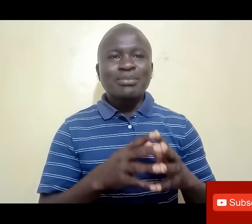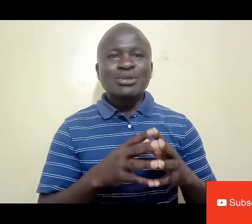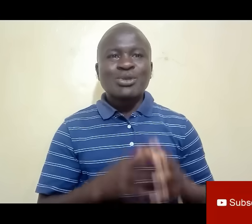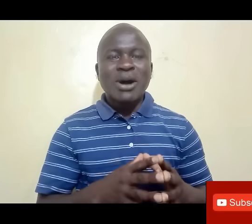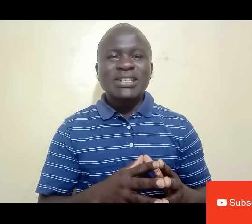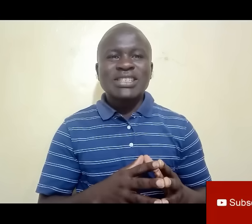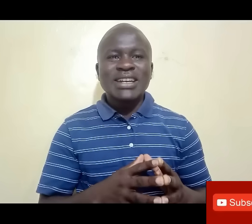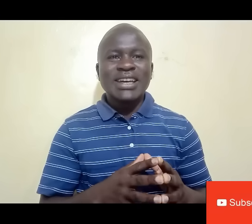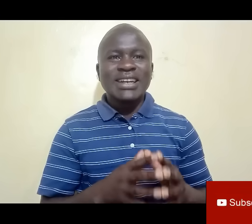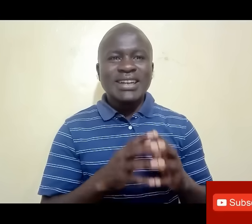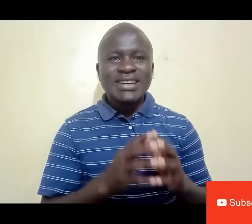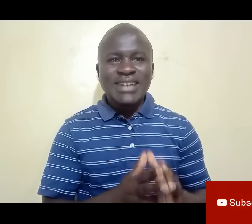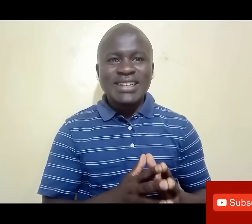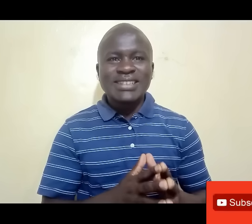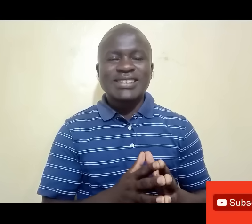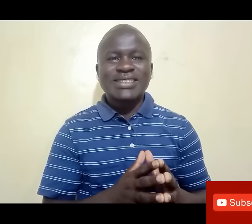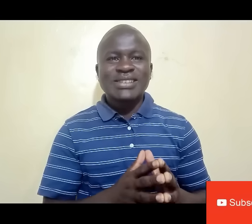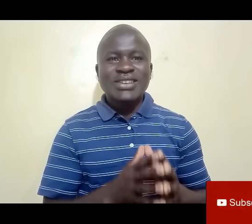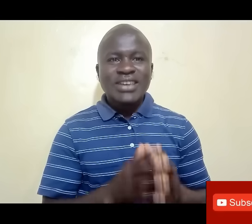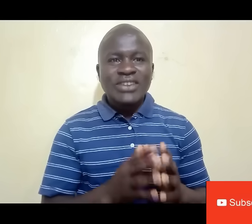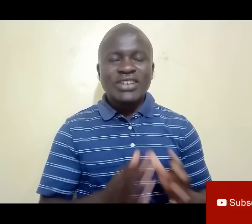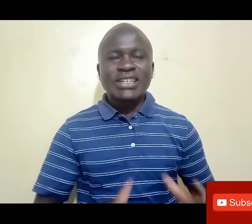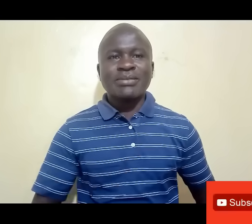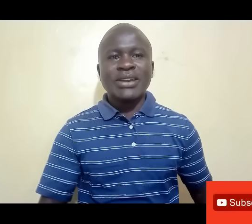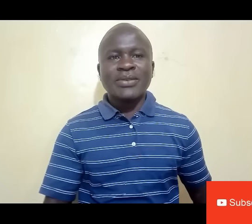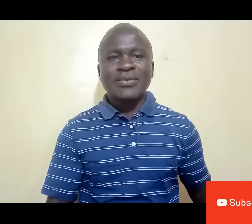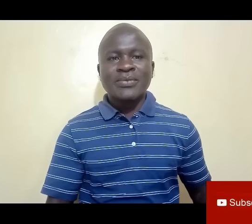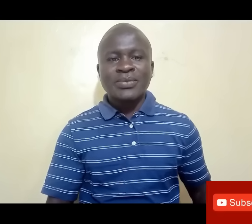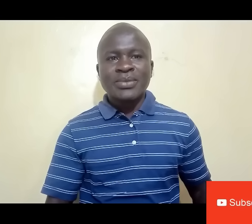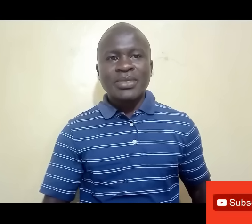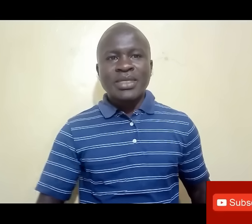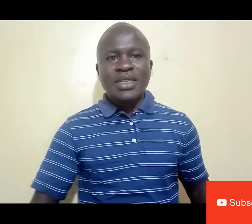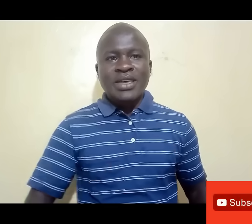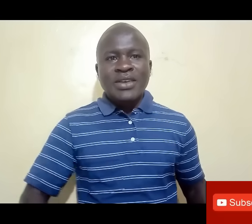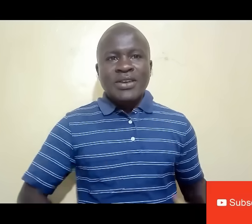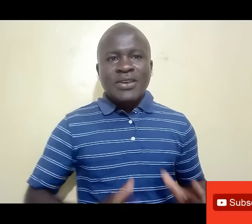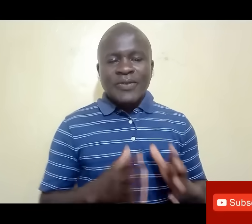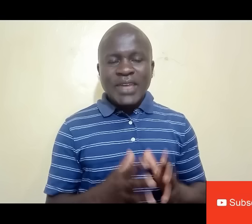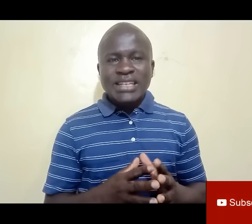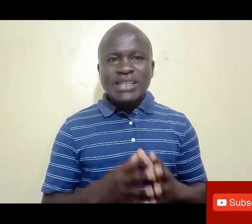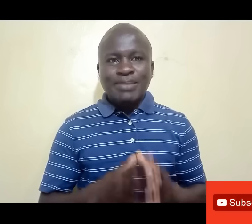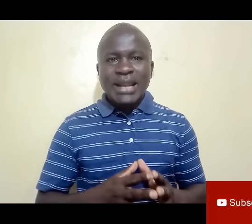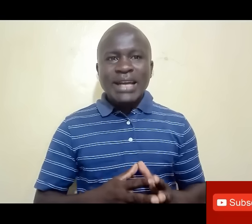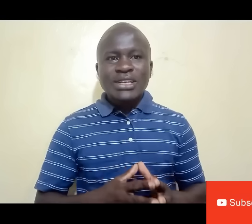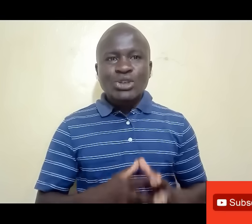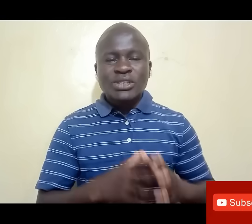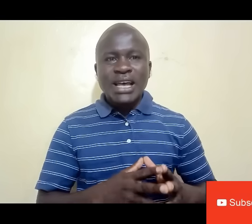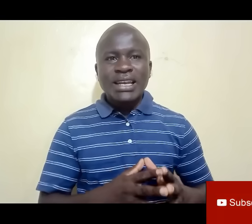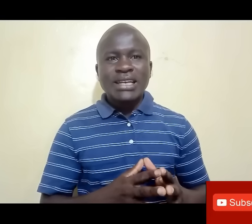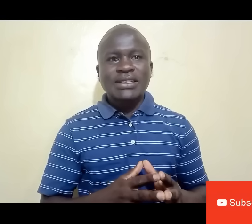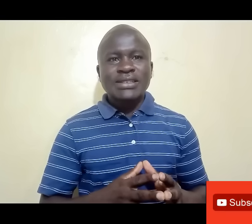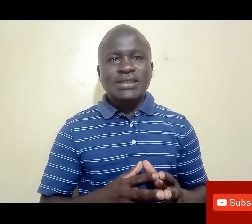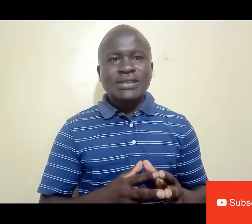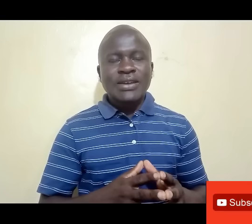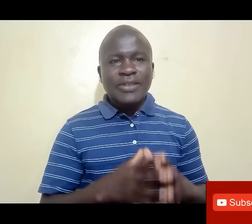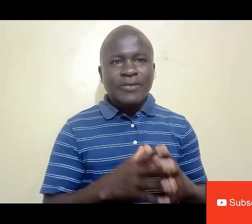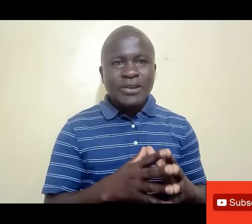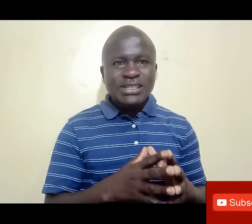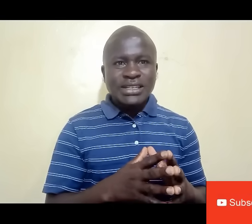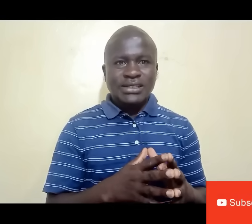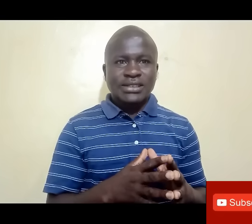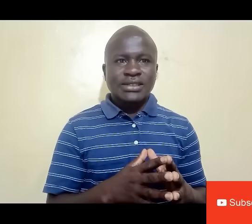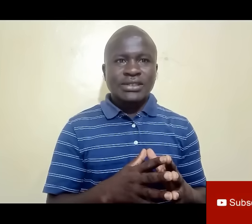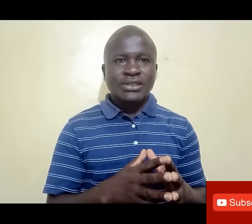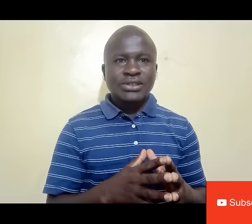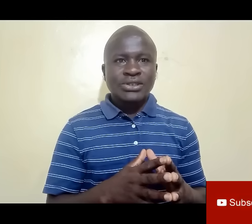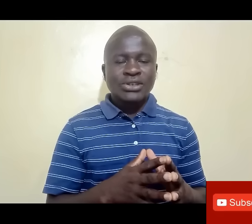Welcome to our channel, ladies and gentlemen. There is a plan to silence the